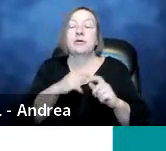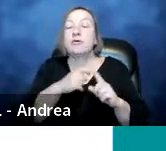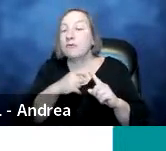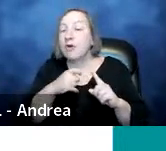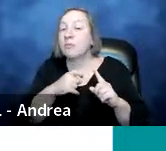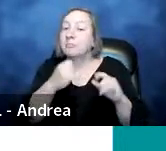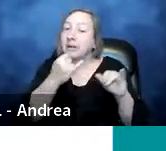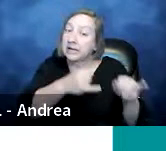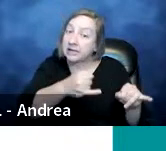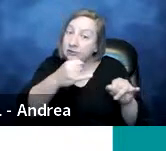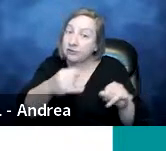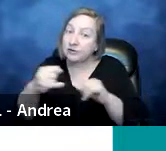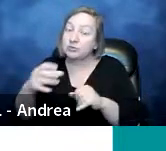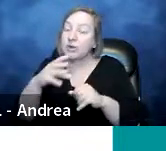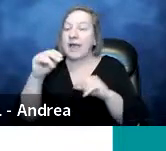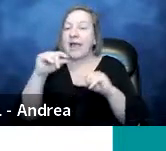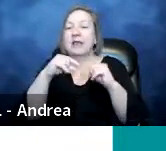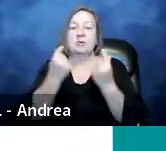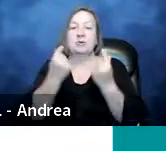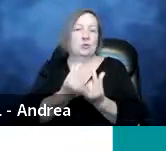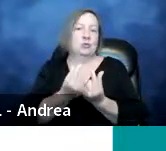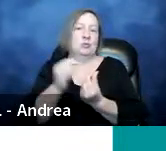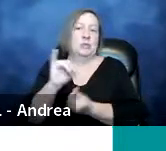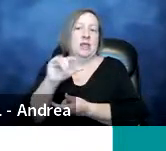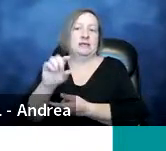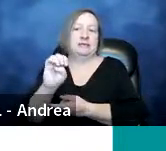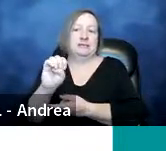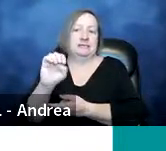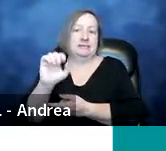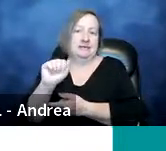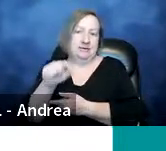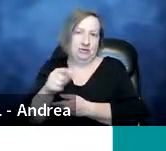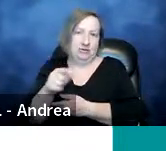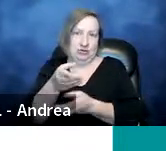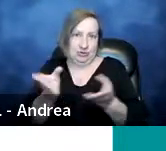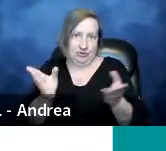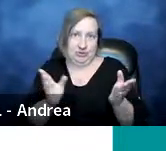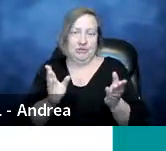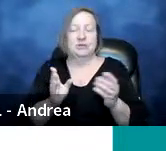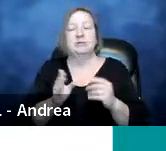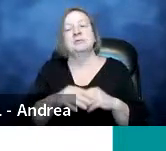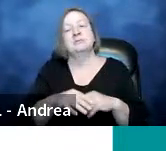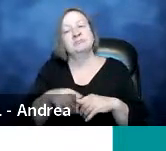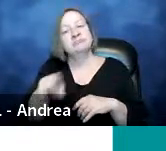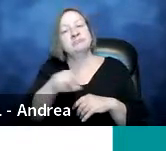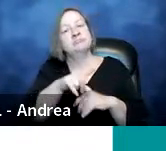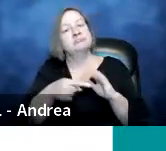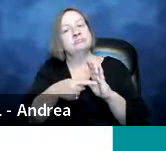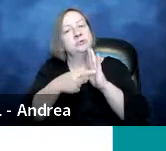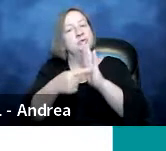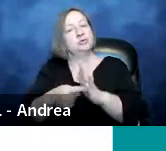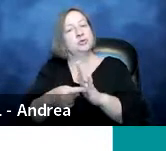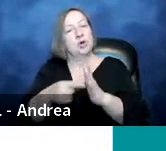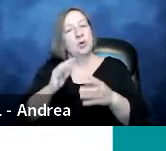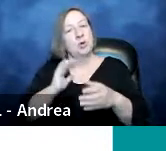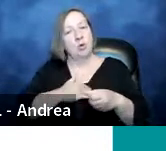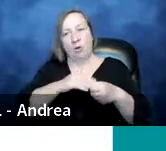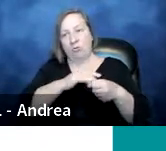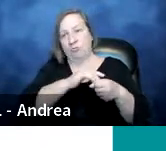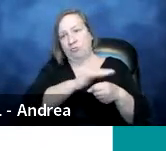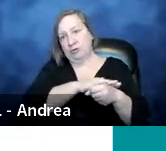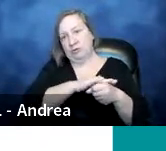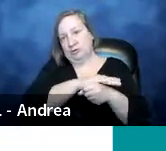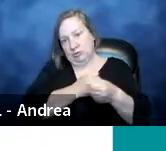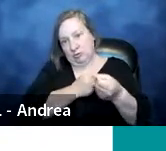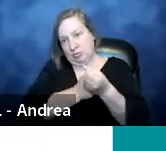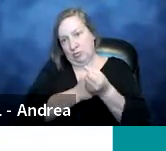individuals, but from groups like the EAG to once again demonstrate our regional support to move